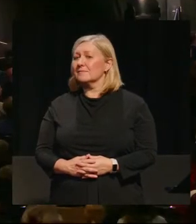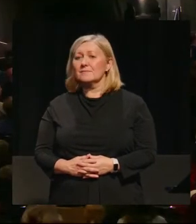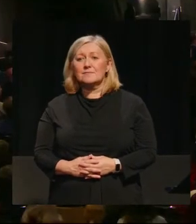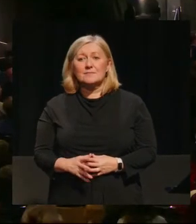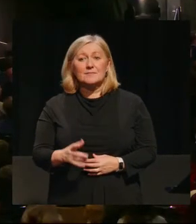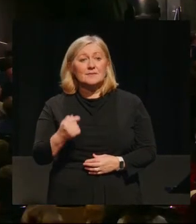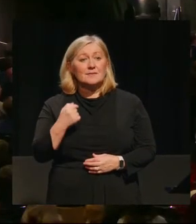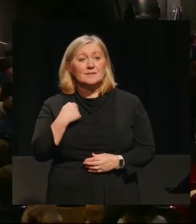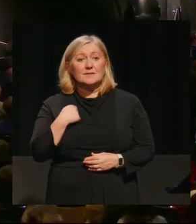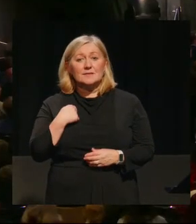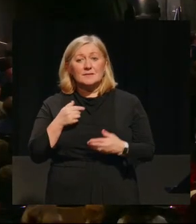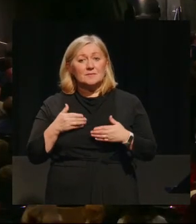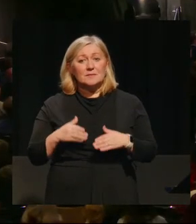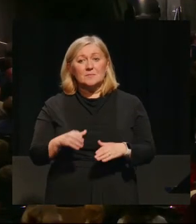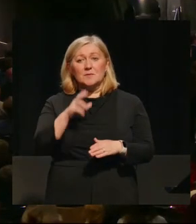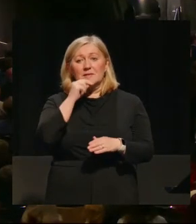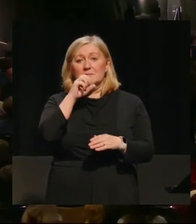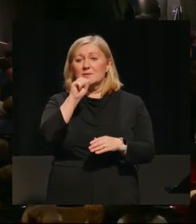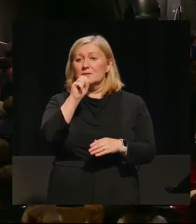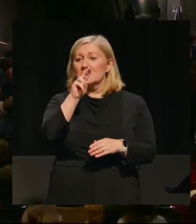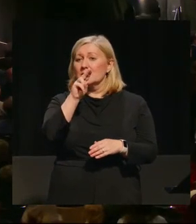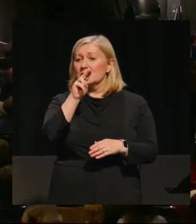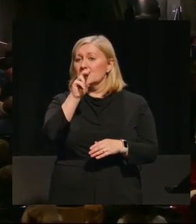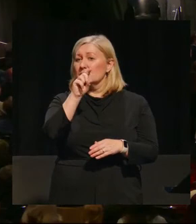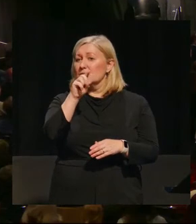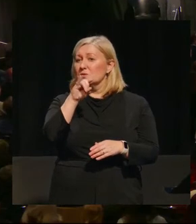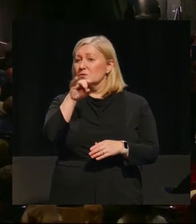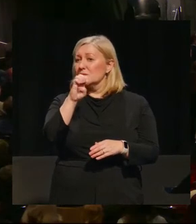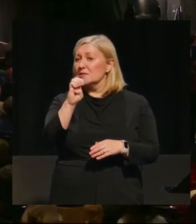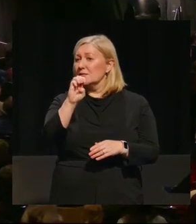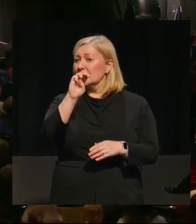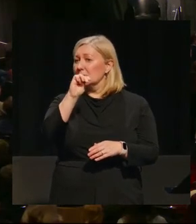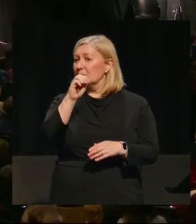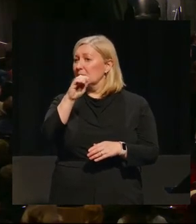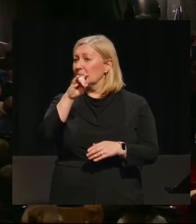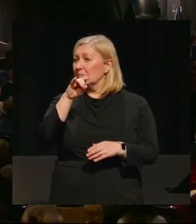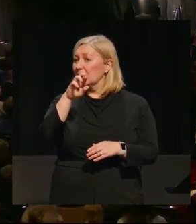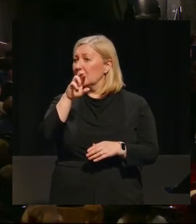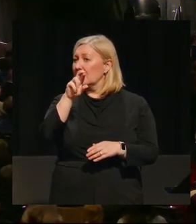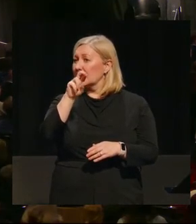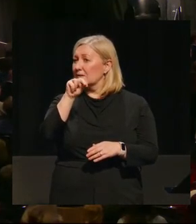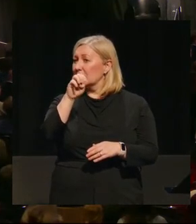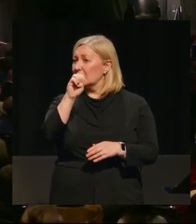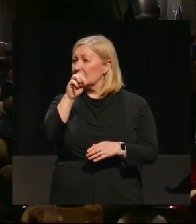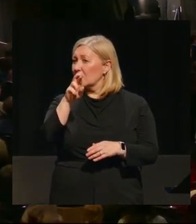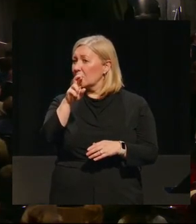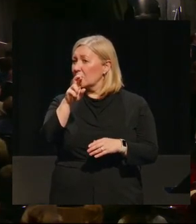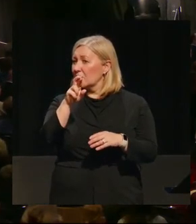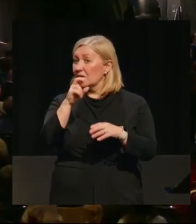I was born Susie Molnar in the town of Korzak in Hungary in